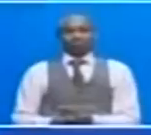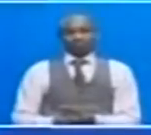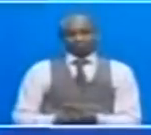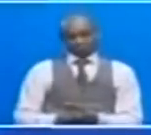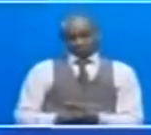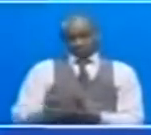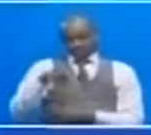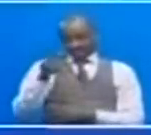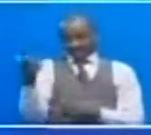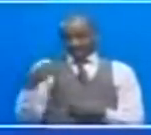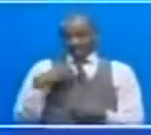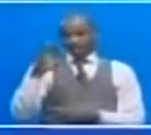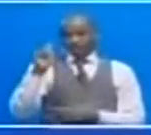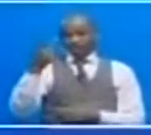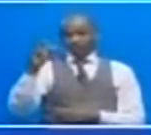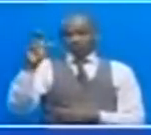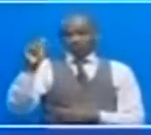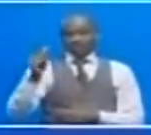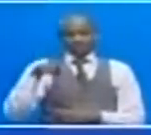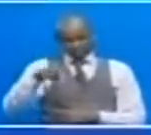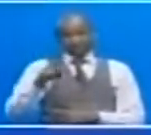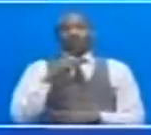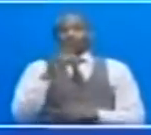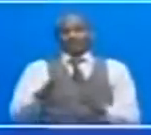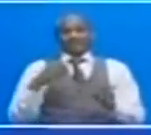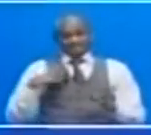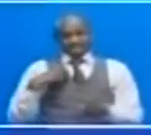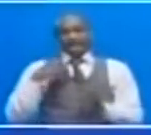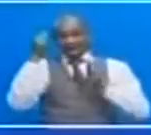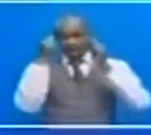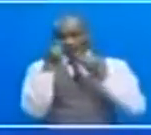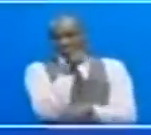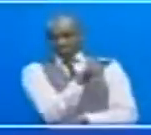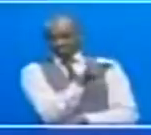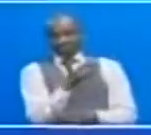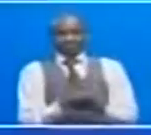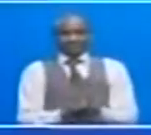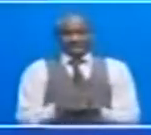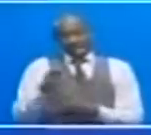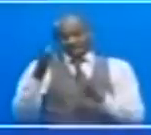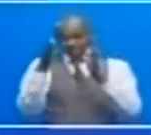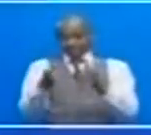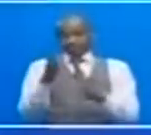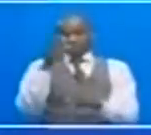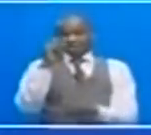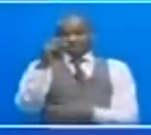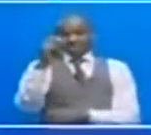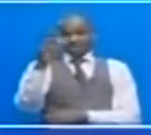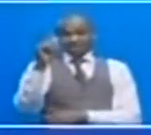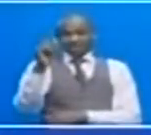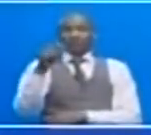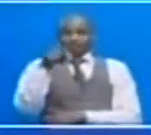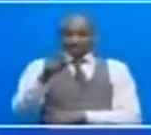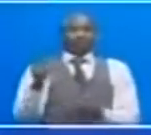Henry Ofula, promoted to Brigadier and appointed Commander Kahawa Garrison. Colonel Patrick Muta Nderitu, promoted to Brigadier